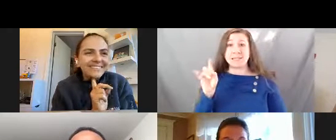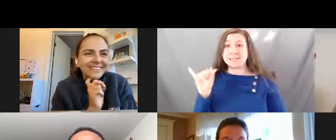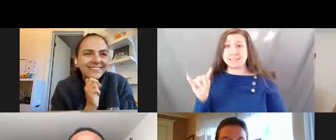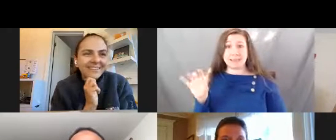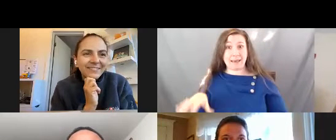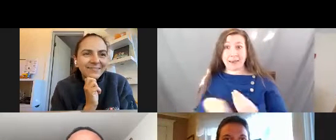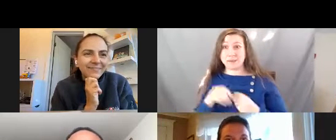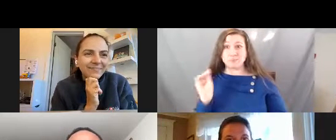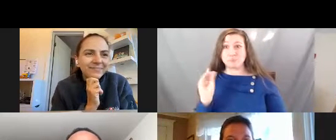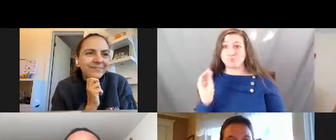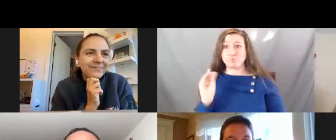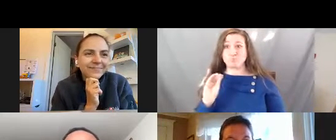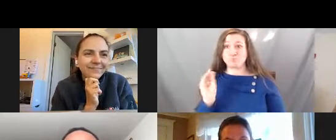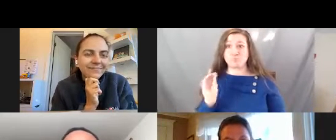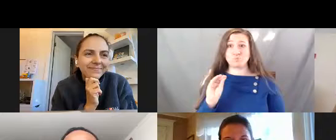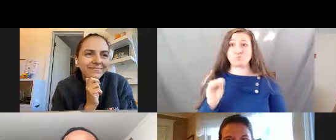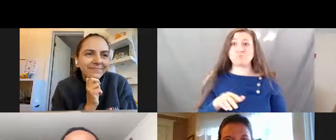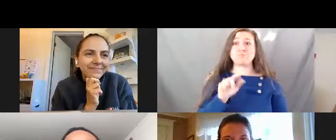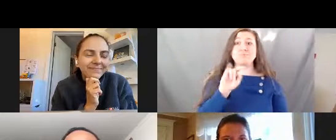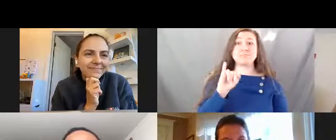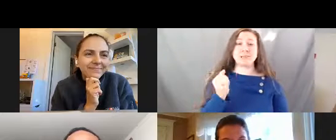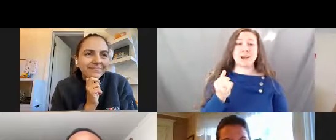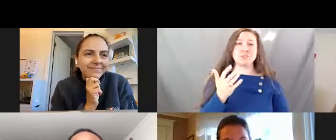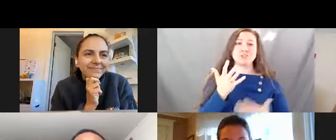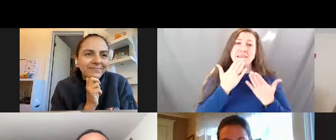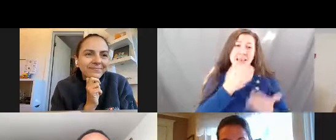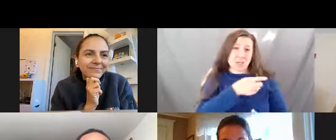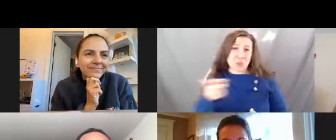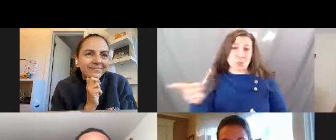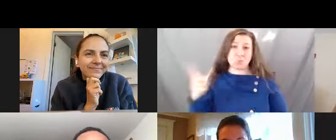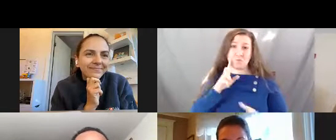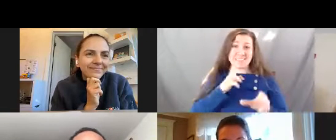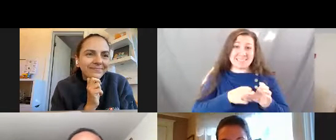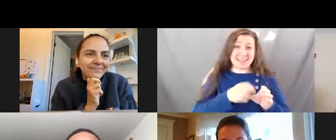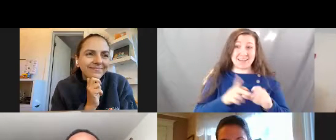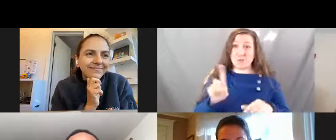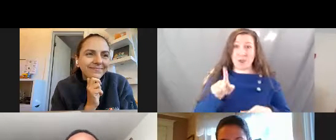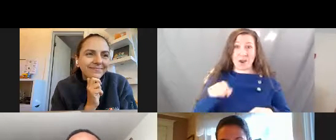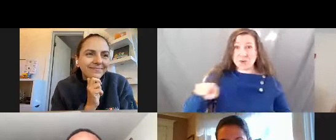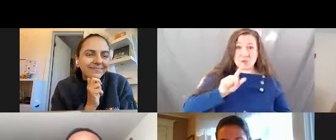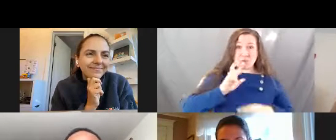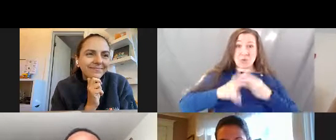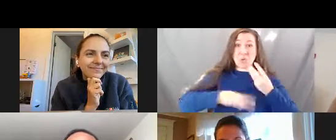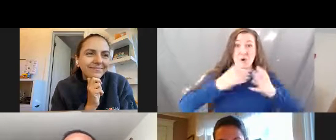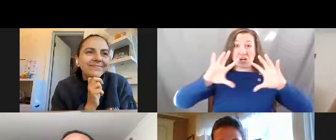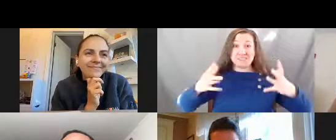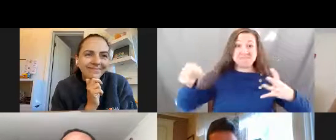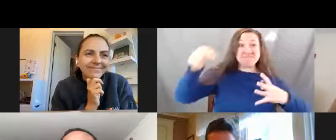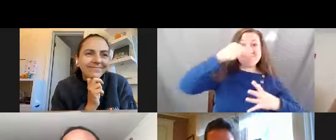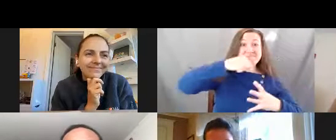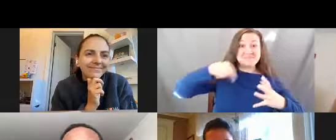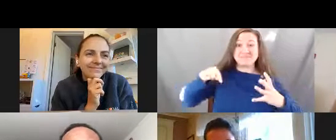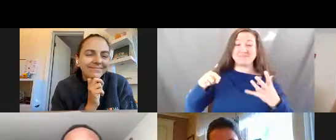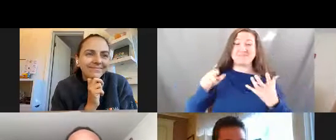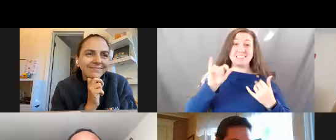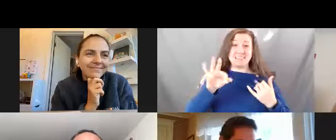Okay. All right. Well, I want to thank you all for attending from wherever you are in the world. Again, thank you for getting up early. Thank you for staying